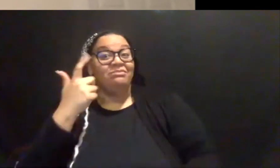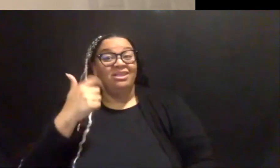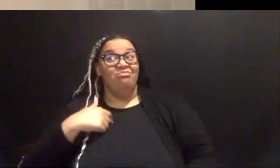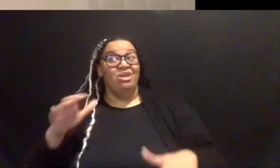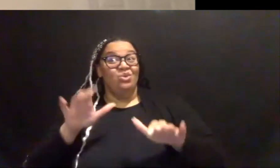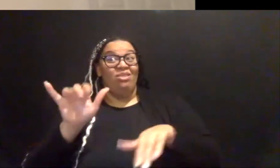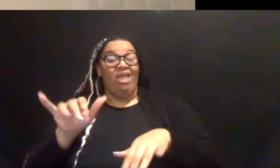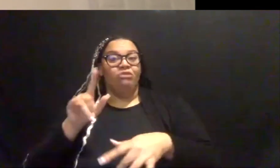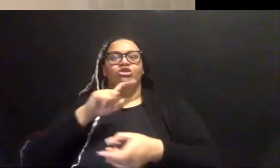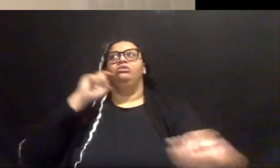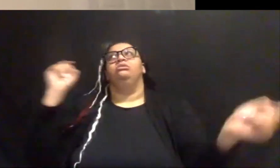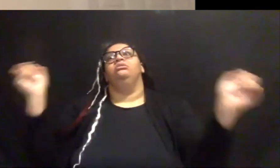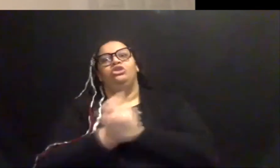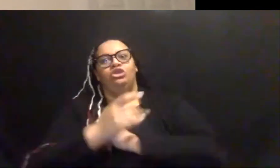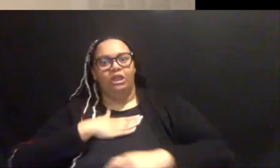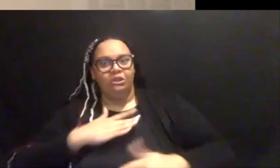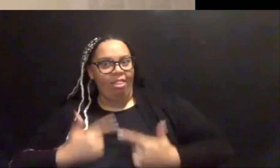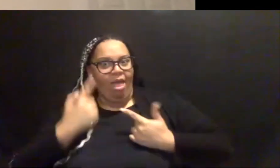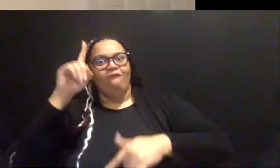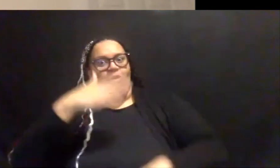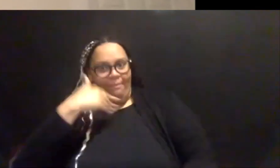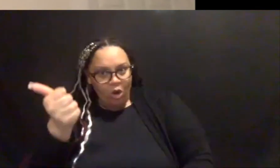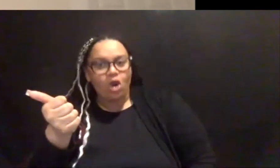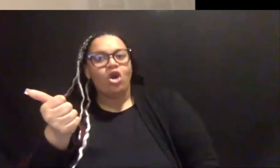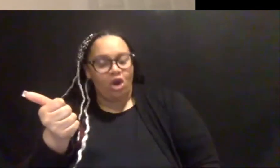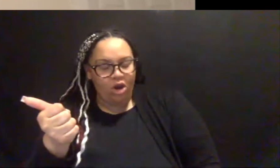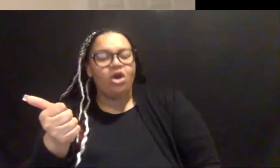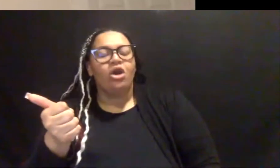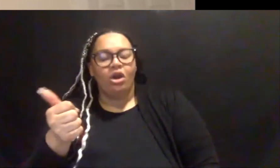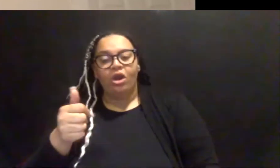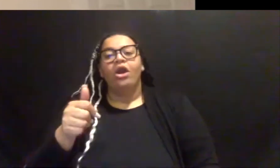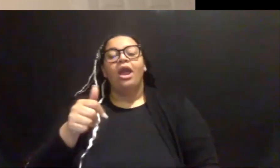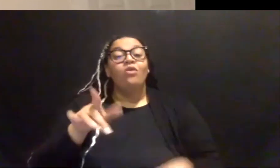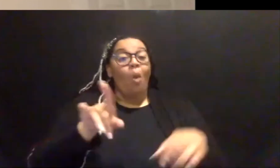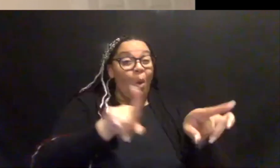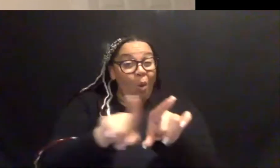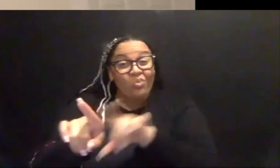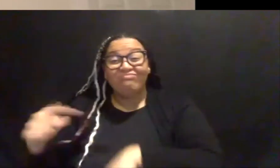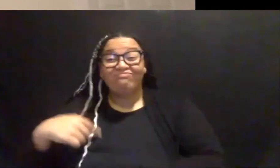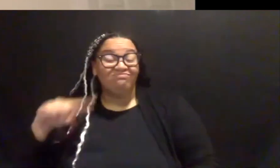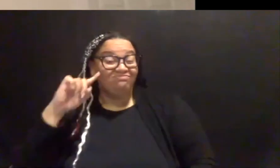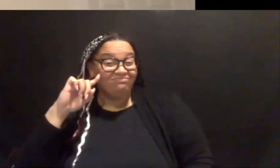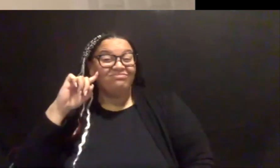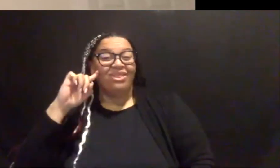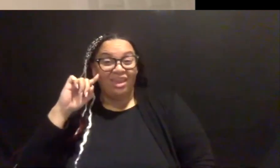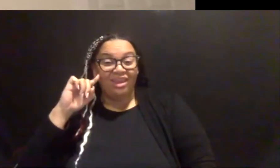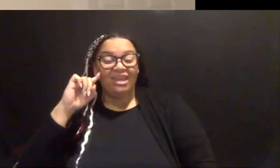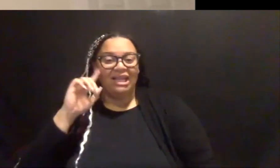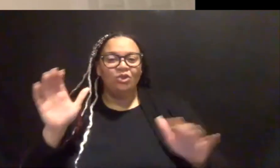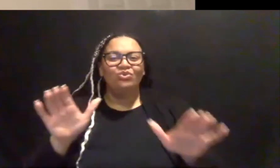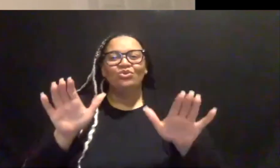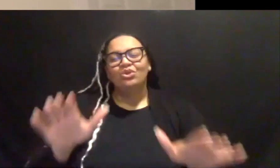life and for the better, I think. And then I do also think, just